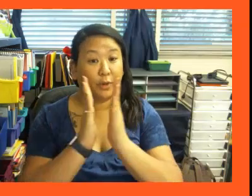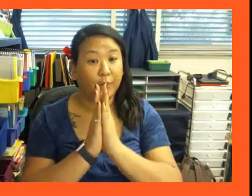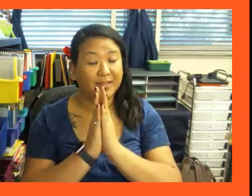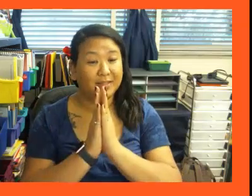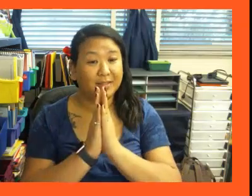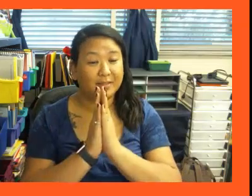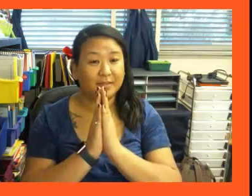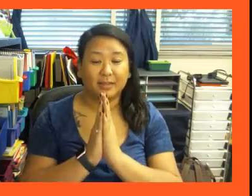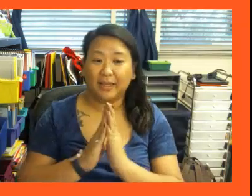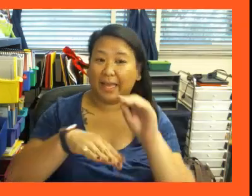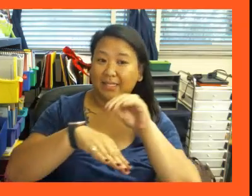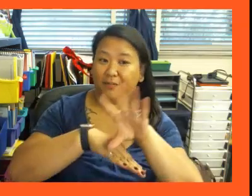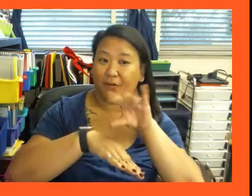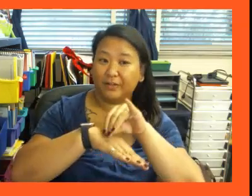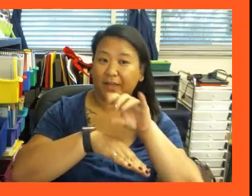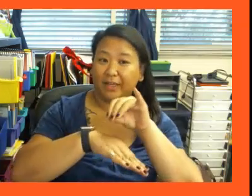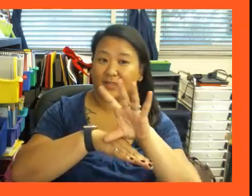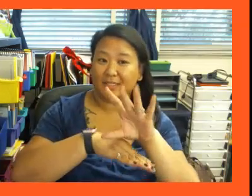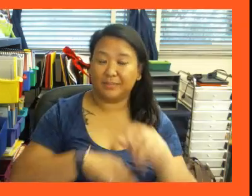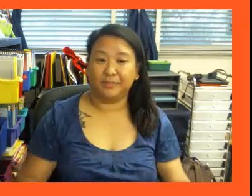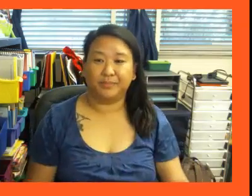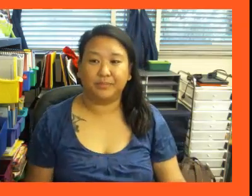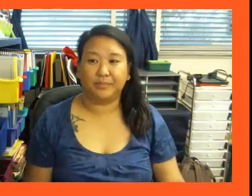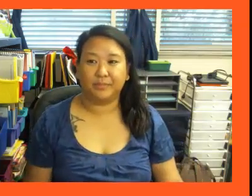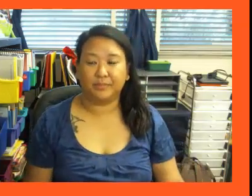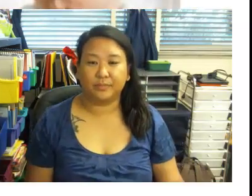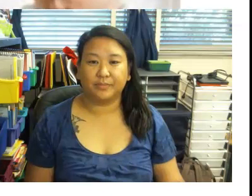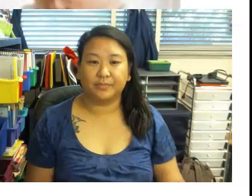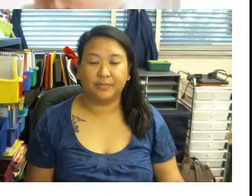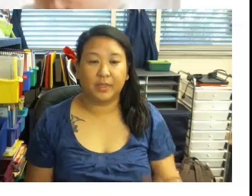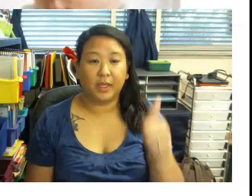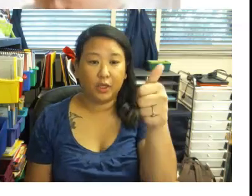Making requests and asking for advice.